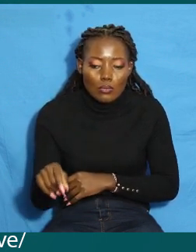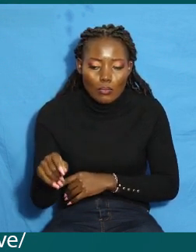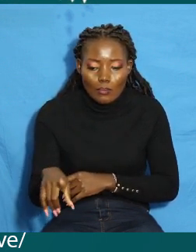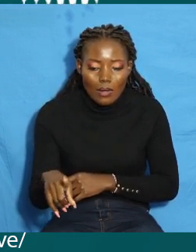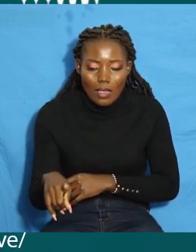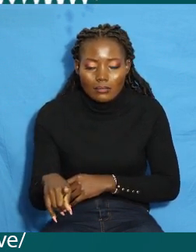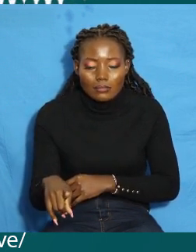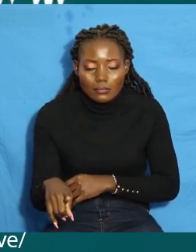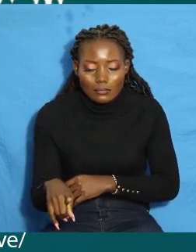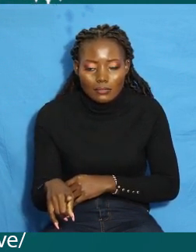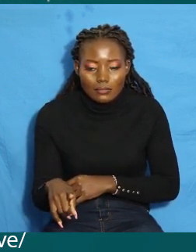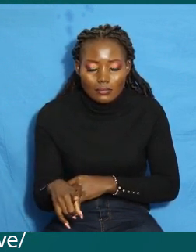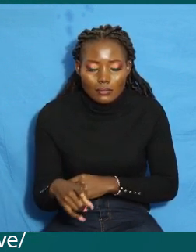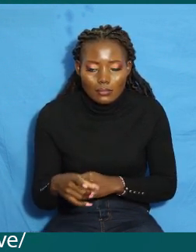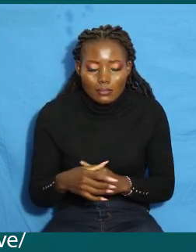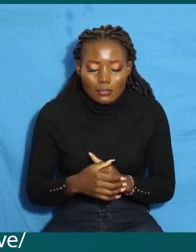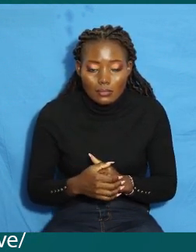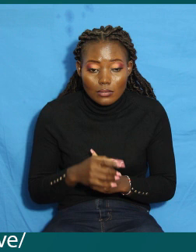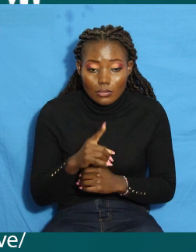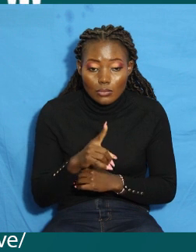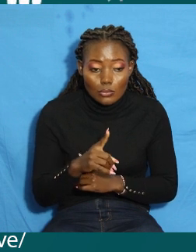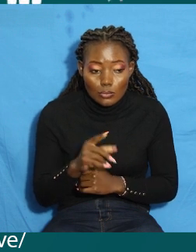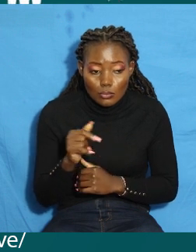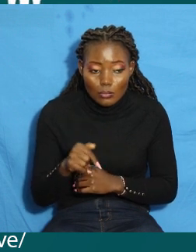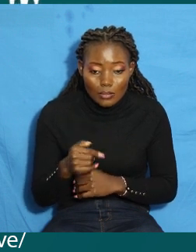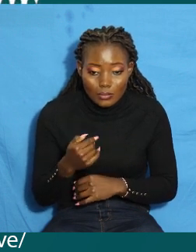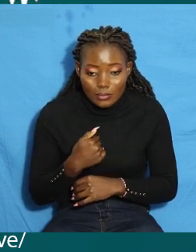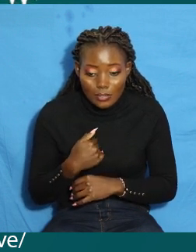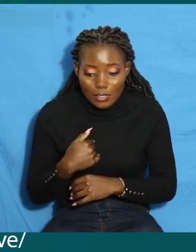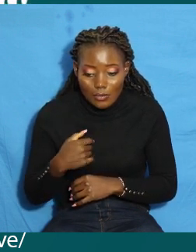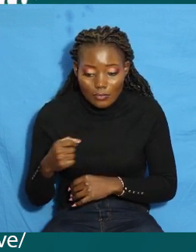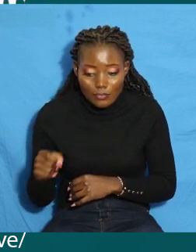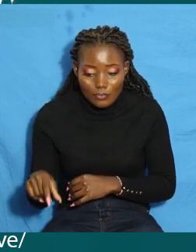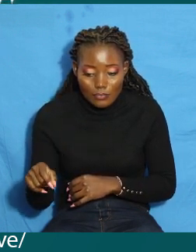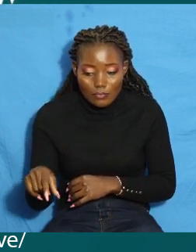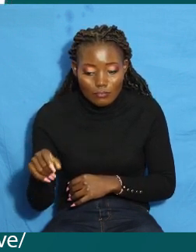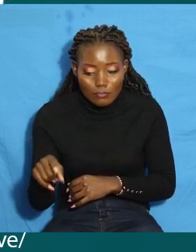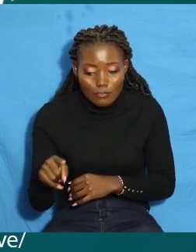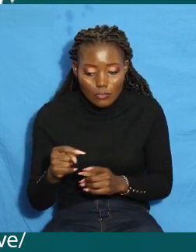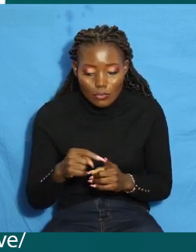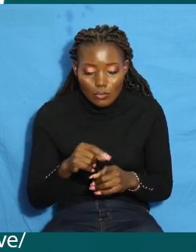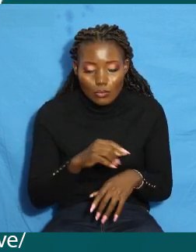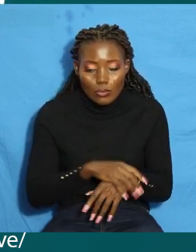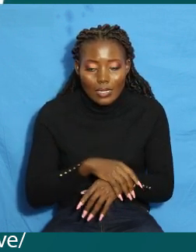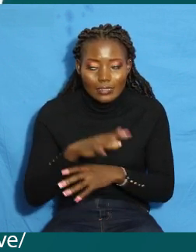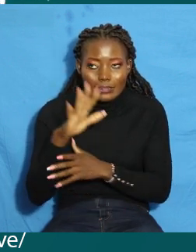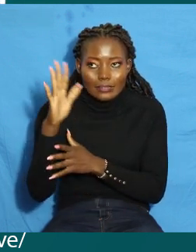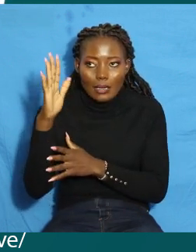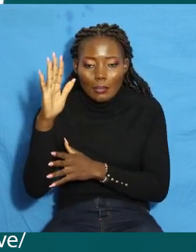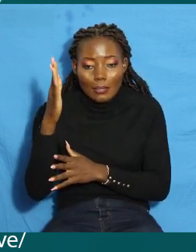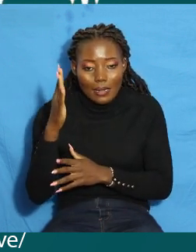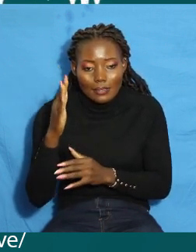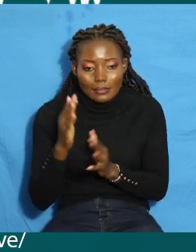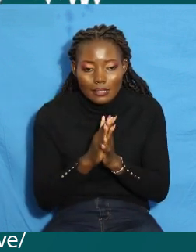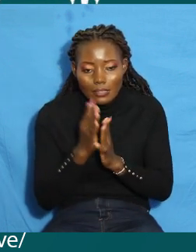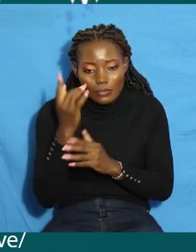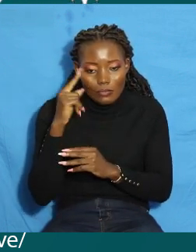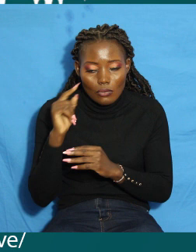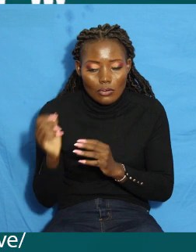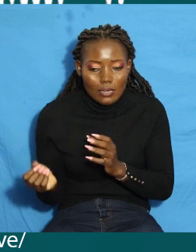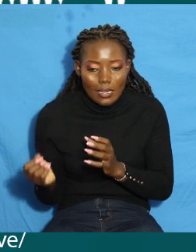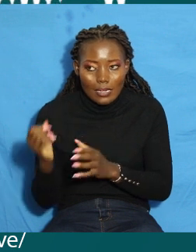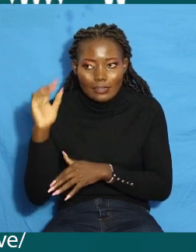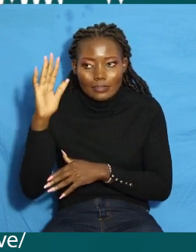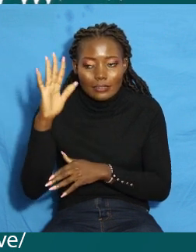You need a seedling or you need a seed or a seedling for you to get a plant. And for a tree to